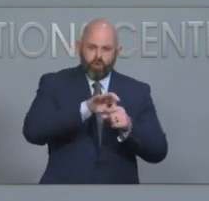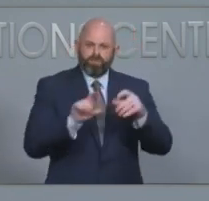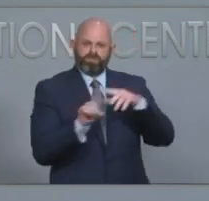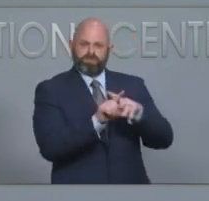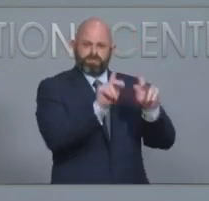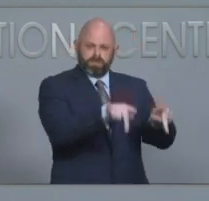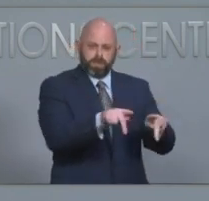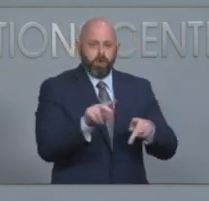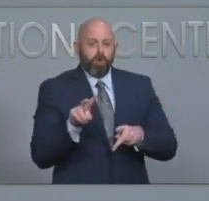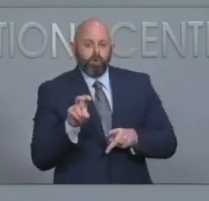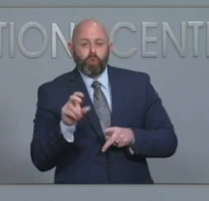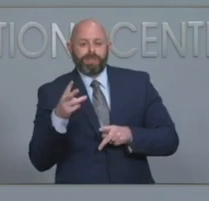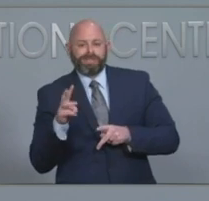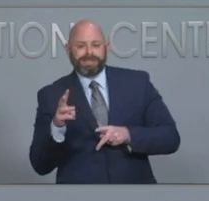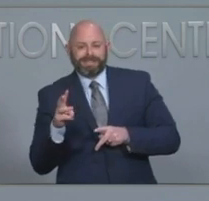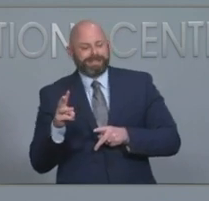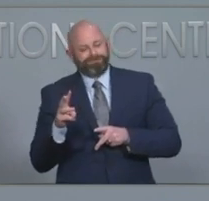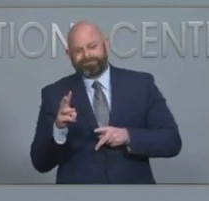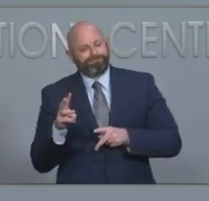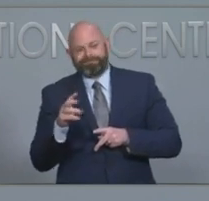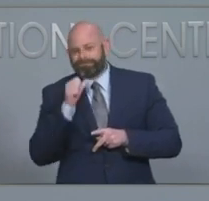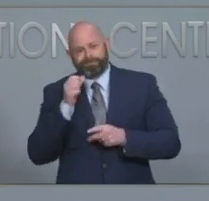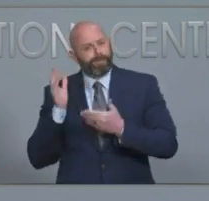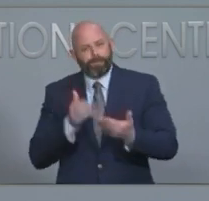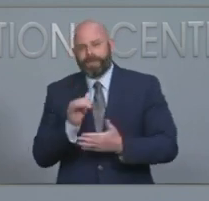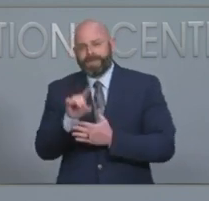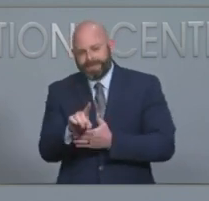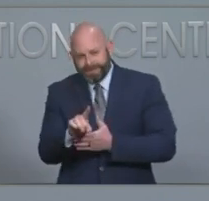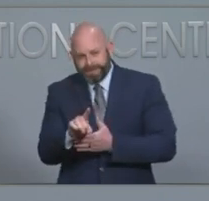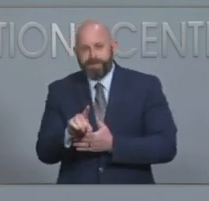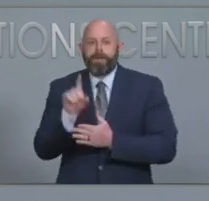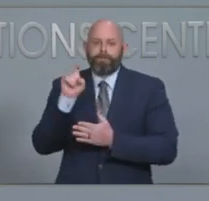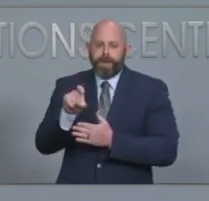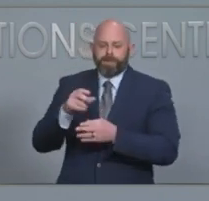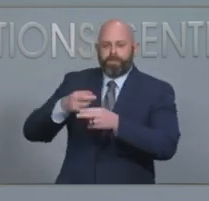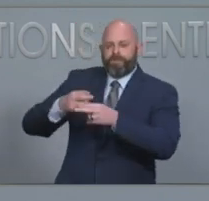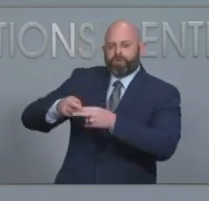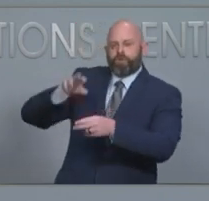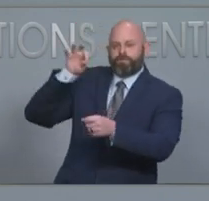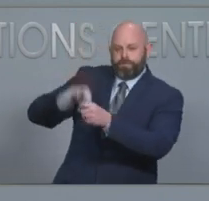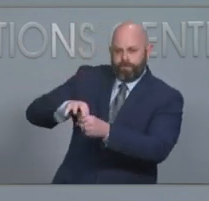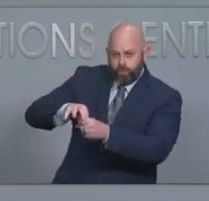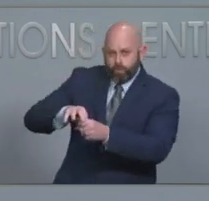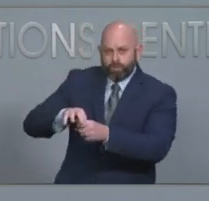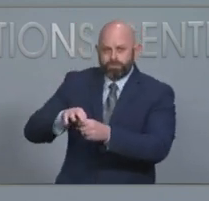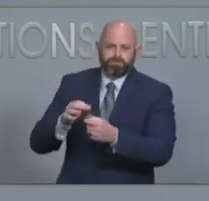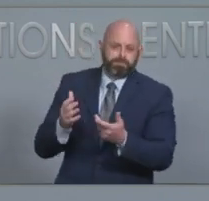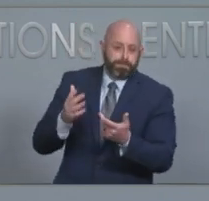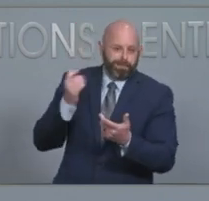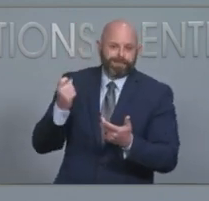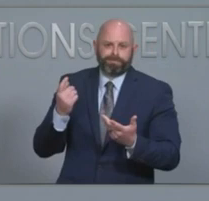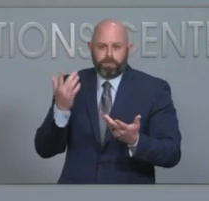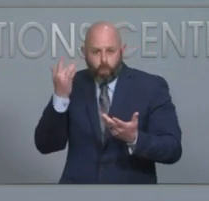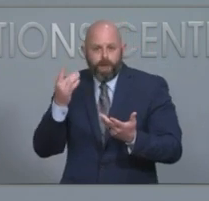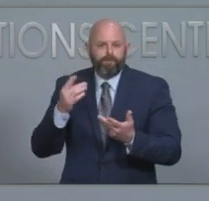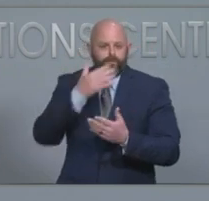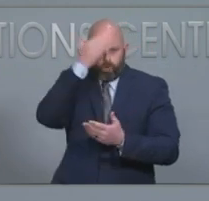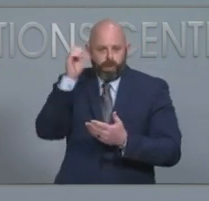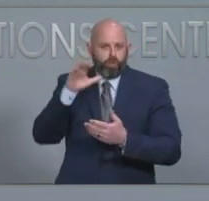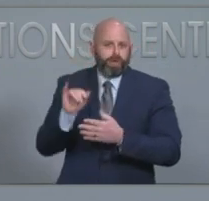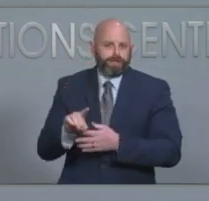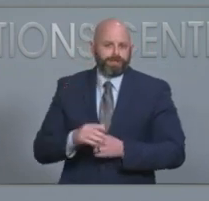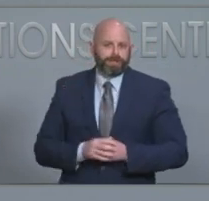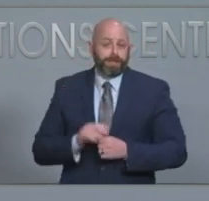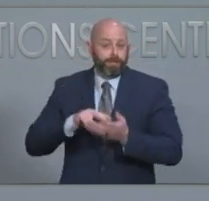216 voters cast provisional ballots for reasons related to photo ID requirement. That means they